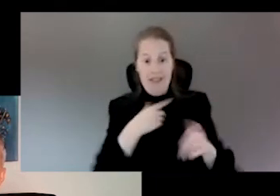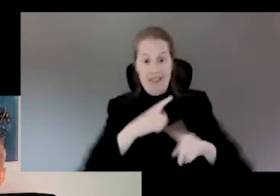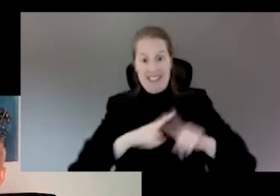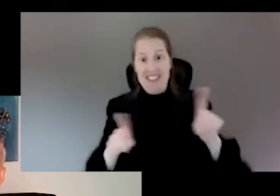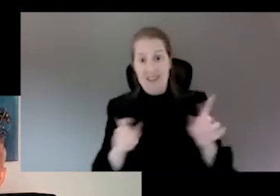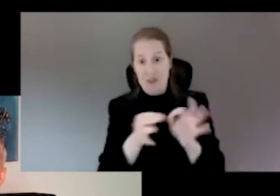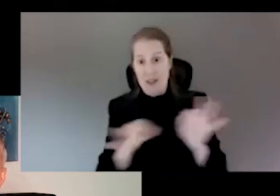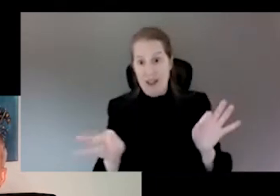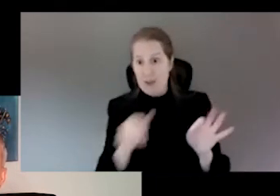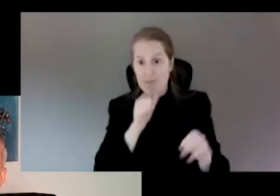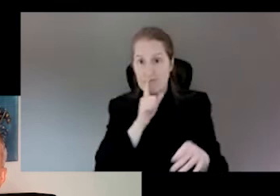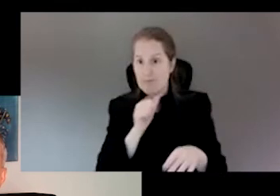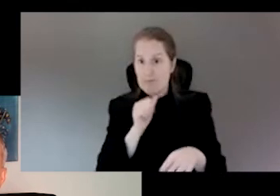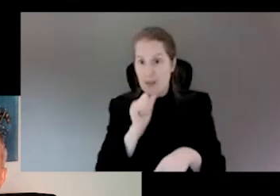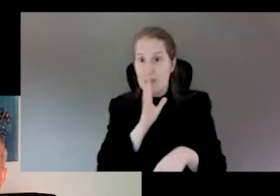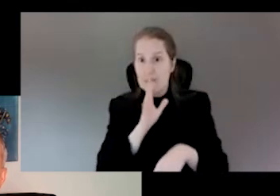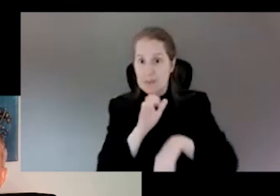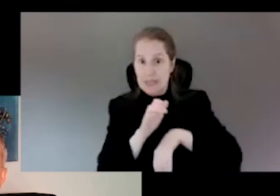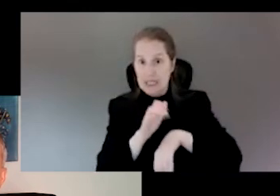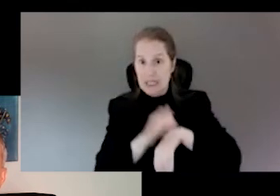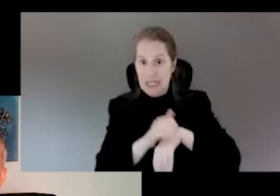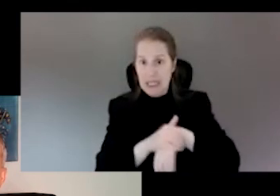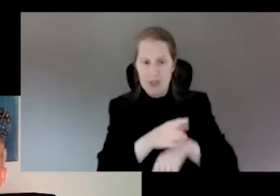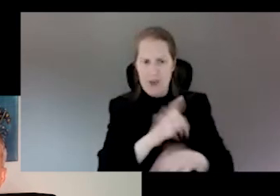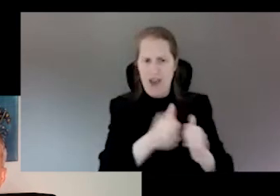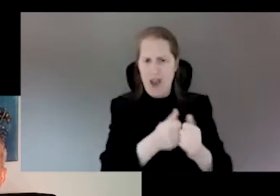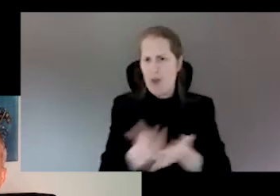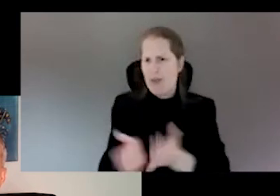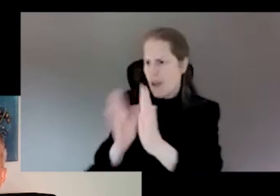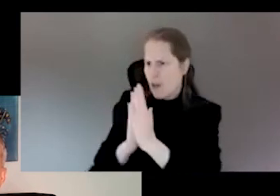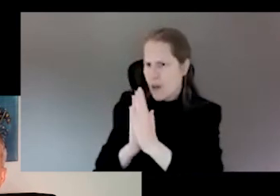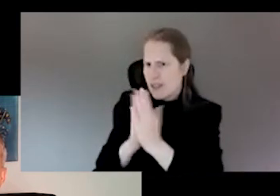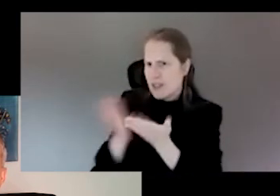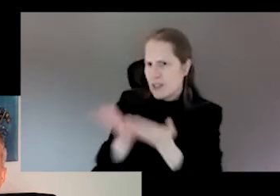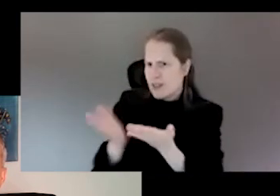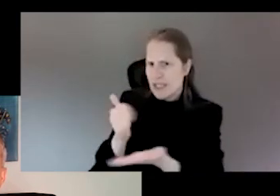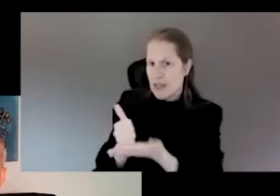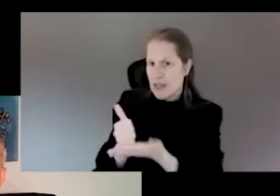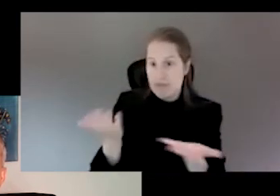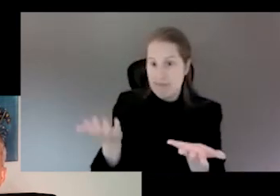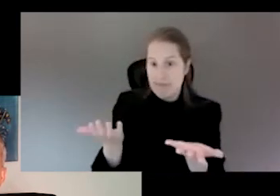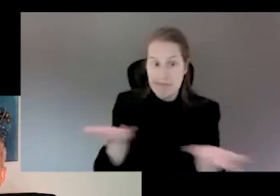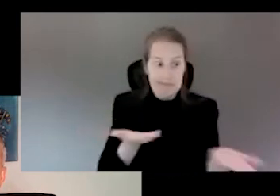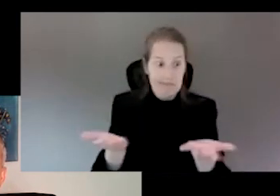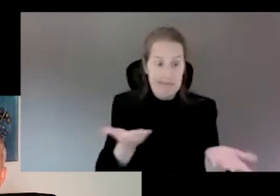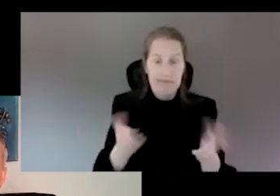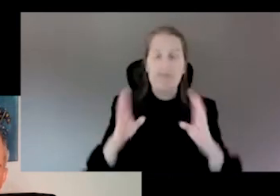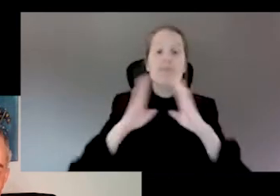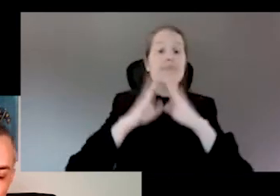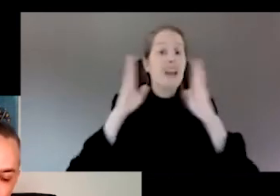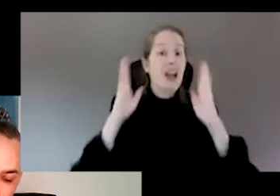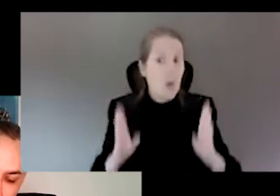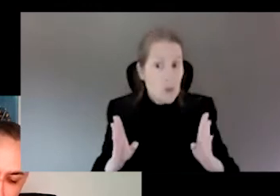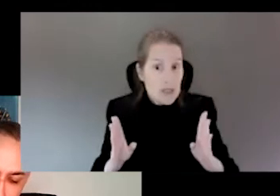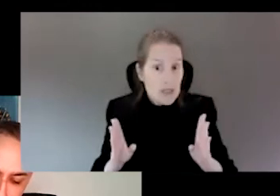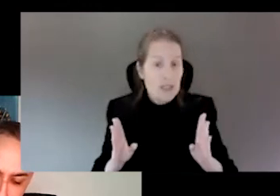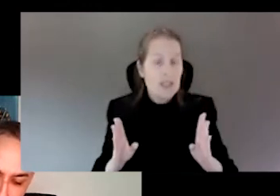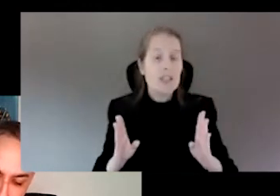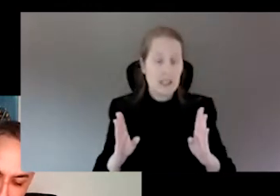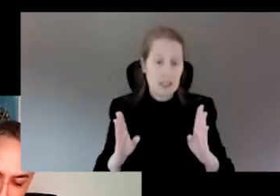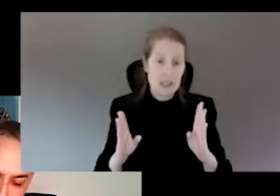English to come and do a request. In terms of housing, I did say that before,